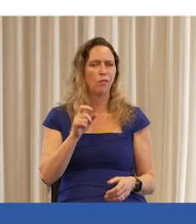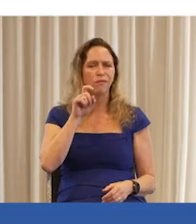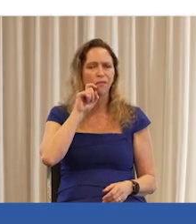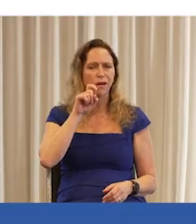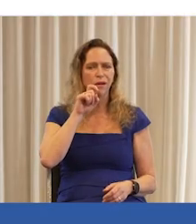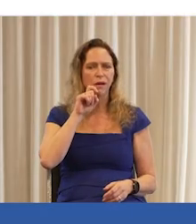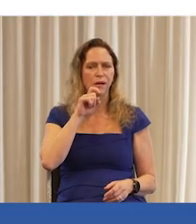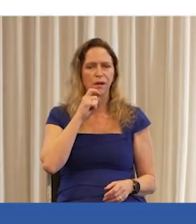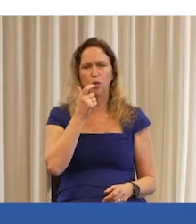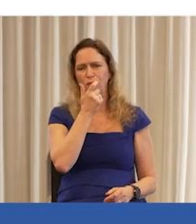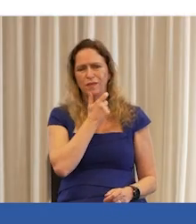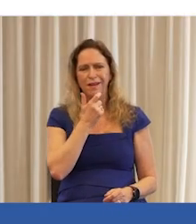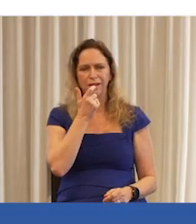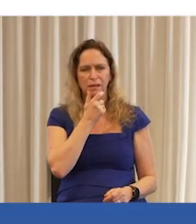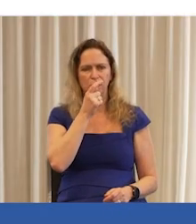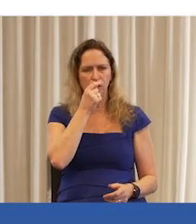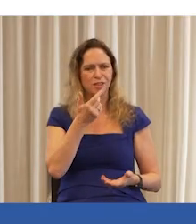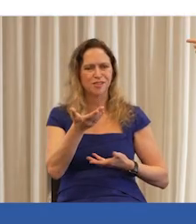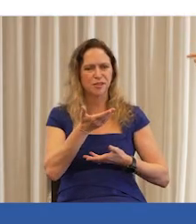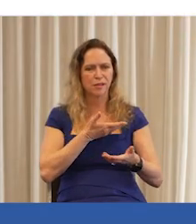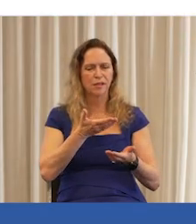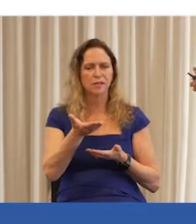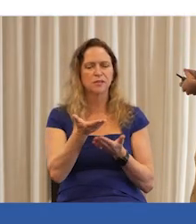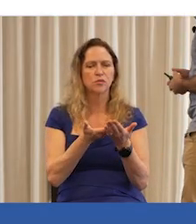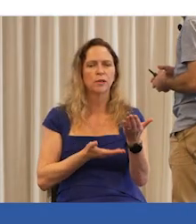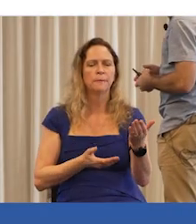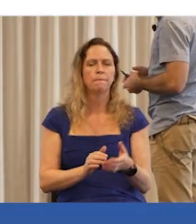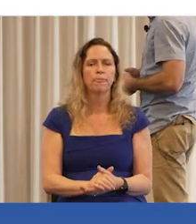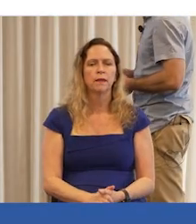I think about these lovely young gentlemen.